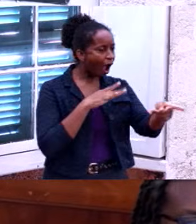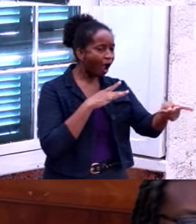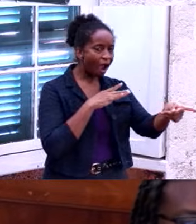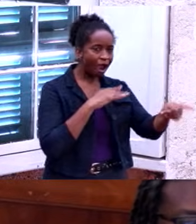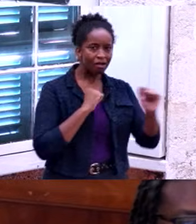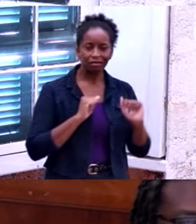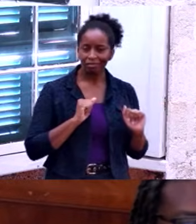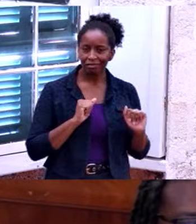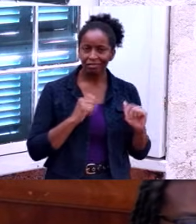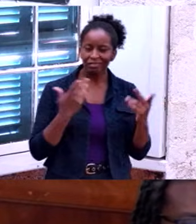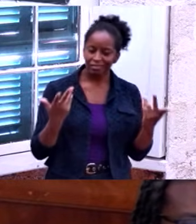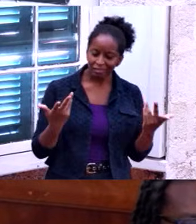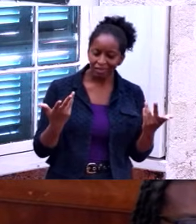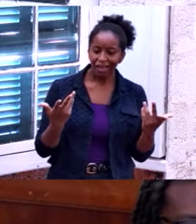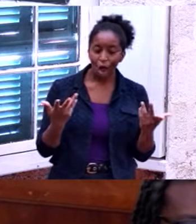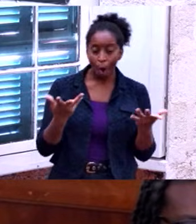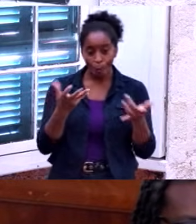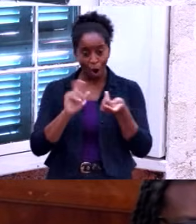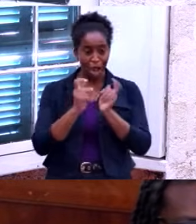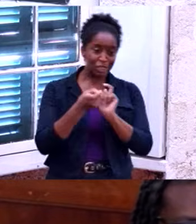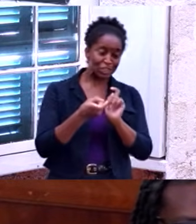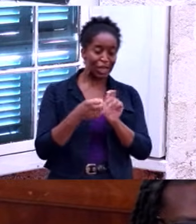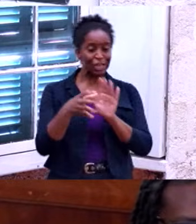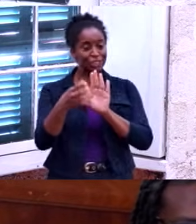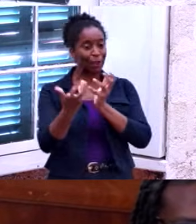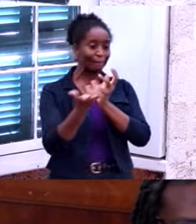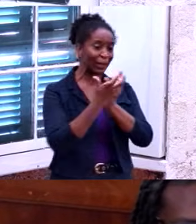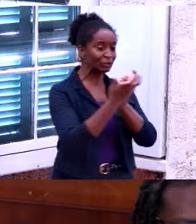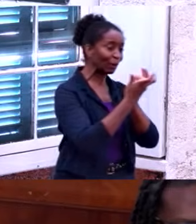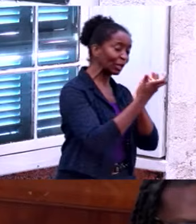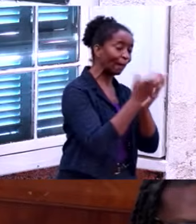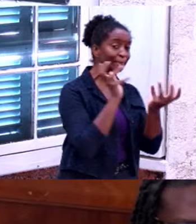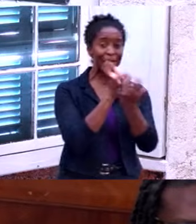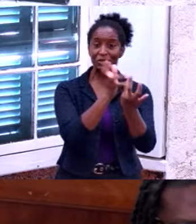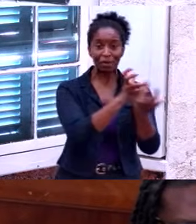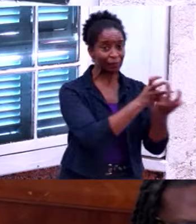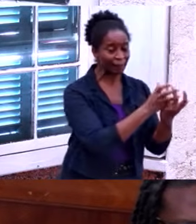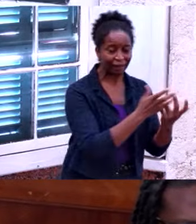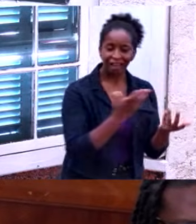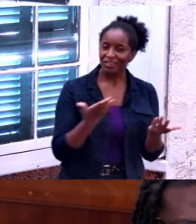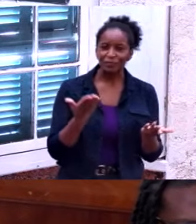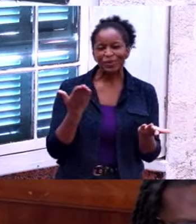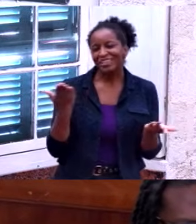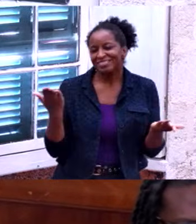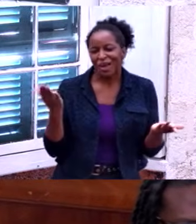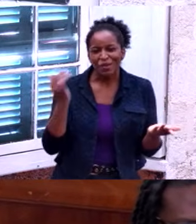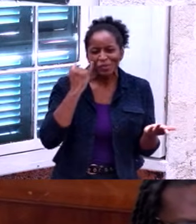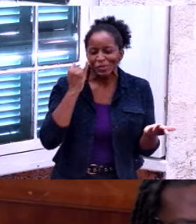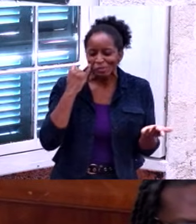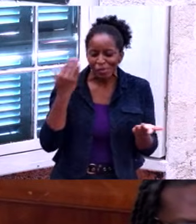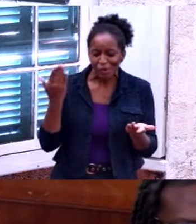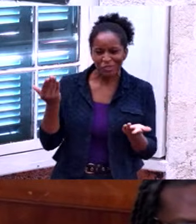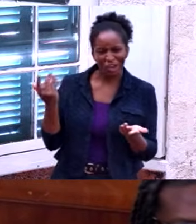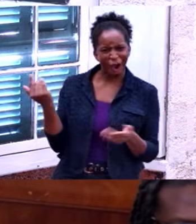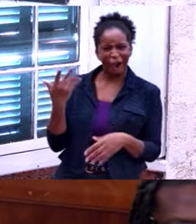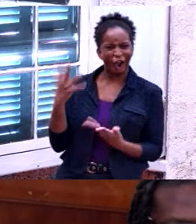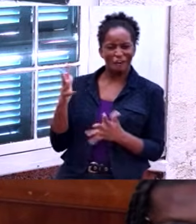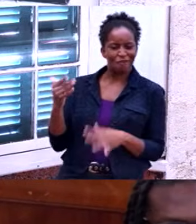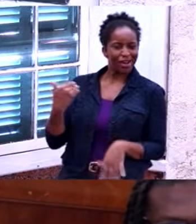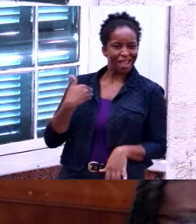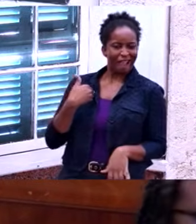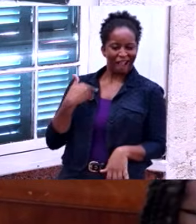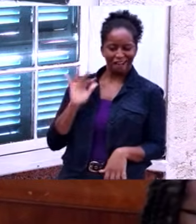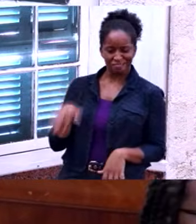it. So we might want to have an executive president. We might want to have elected Senate. We might want to have,